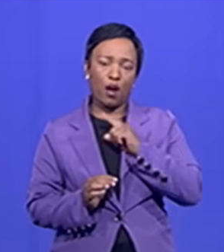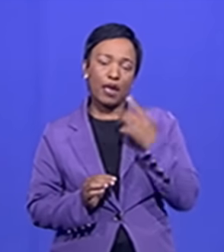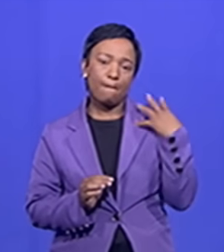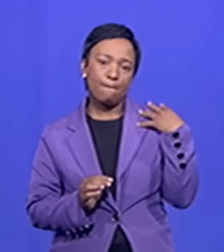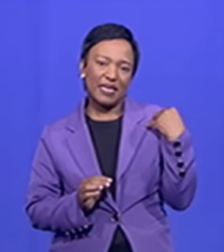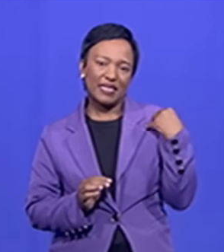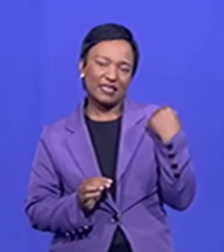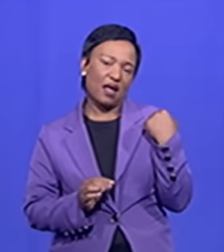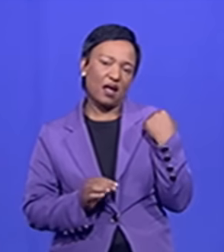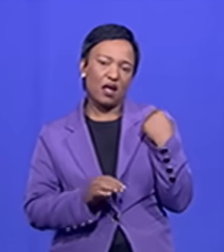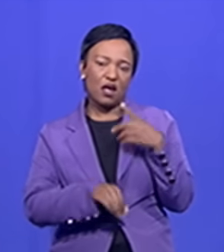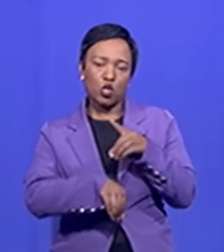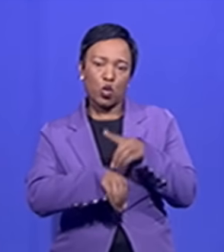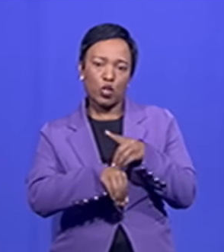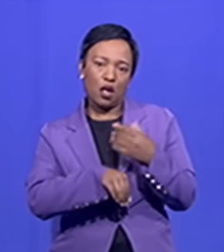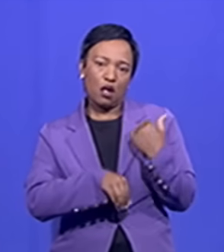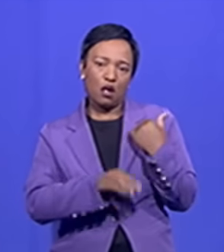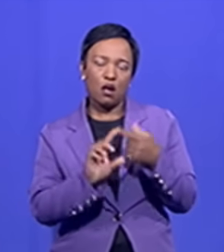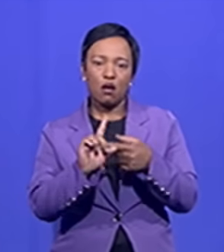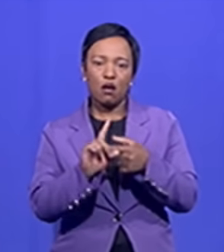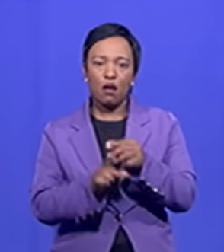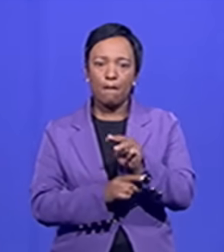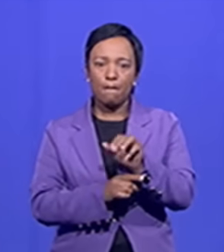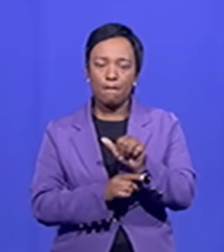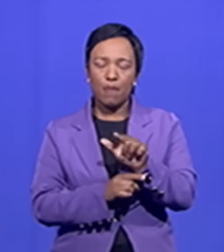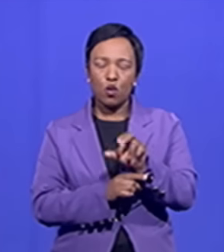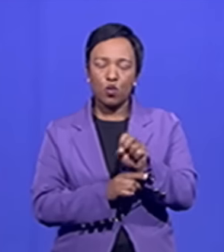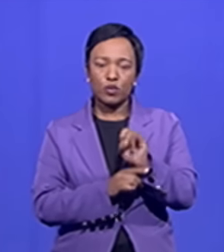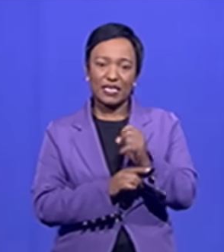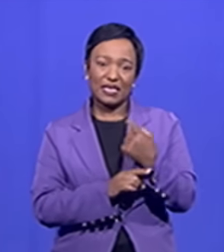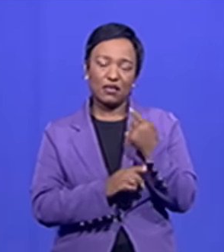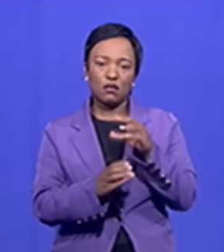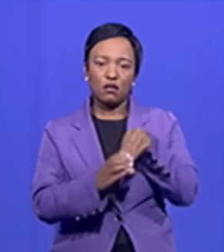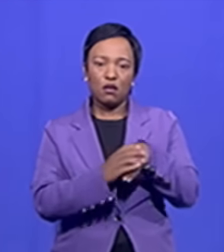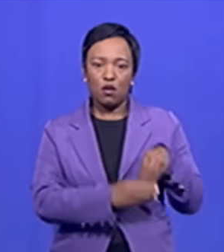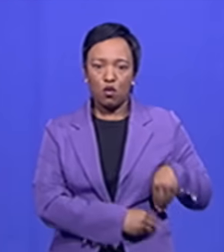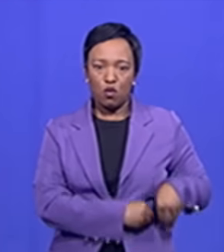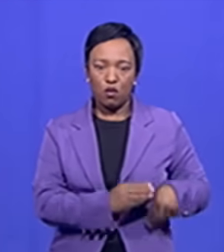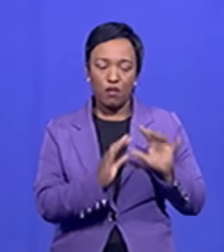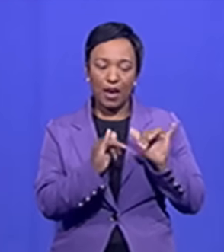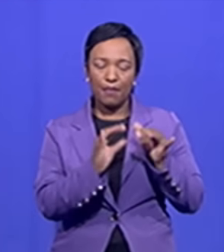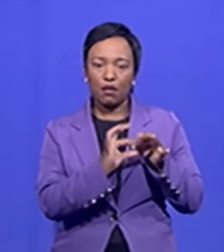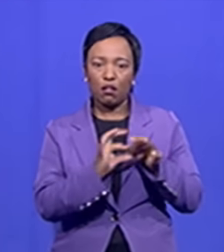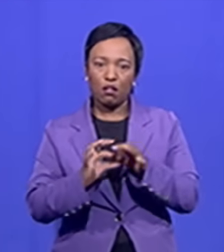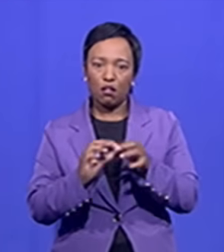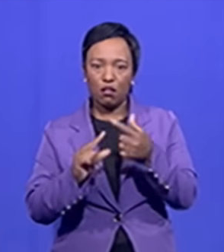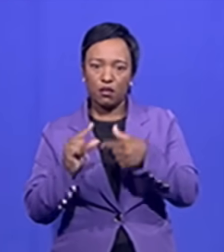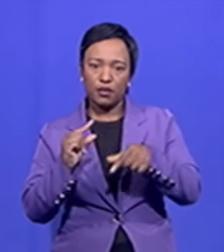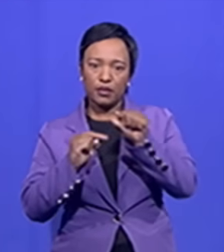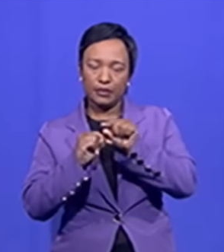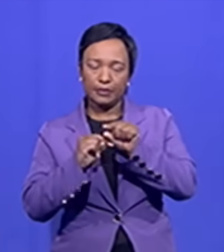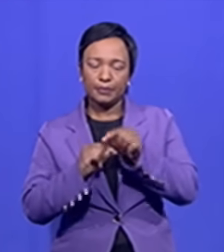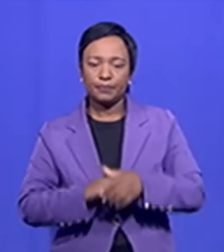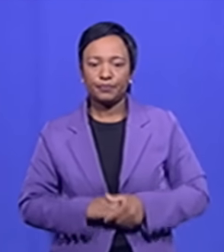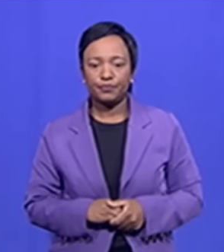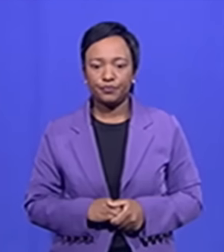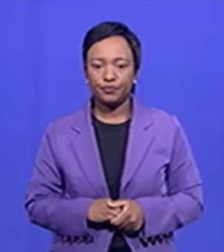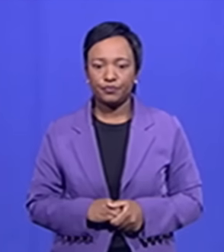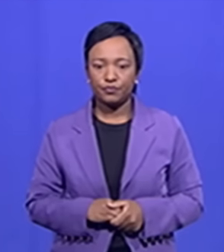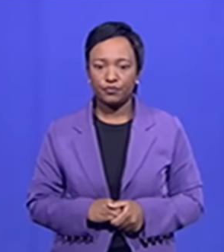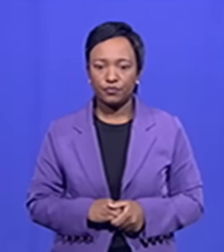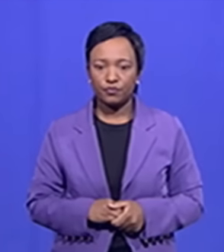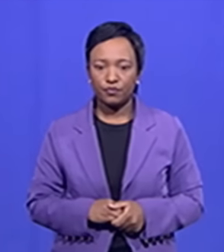Malusi Gigaba a laela ho hlella khotla bekeng ena ka diqoso tsa bobodu bo amanang le khampani ya Transnet. We